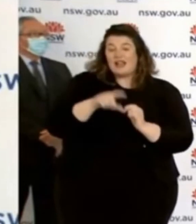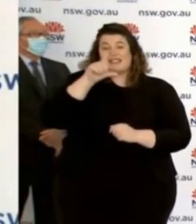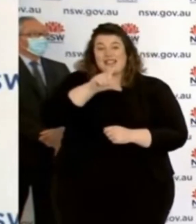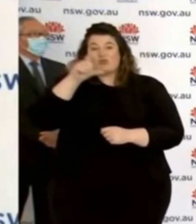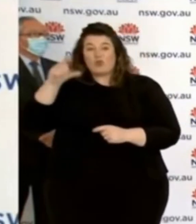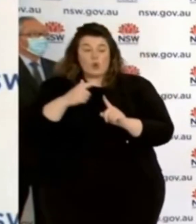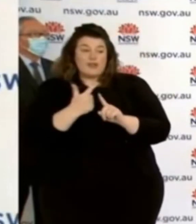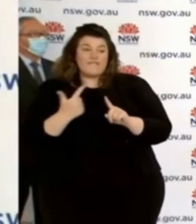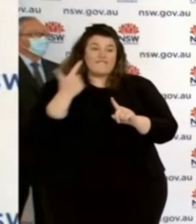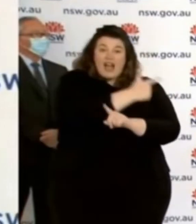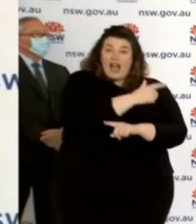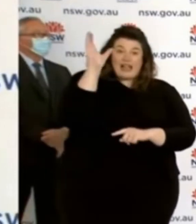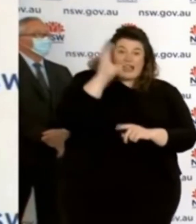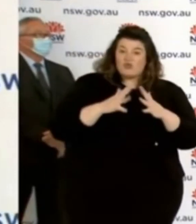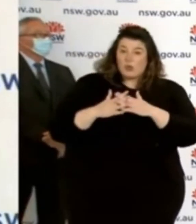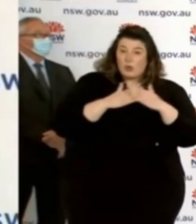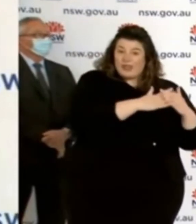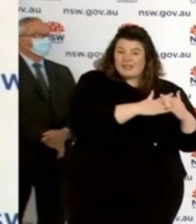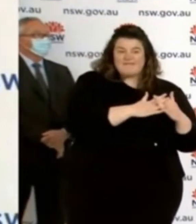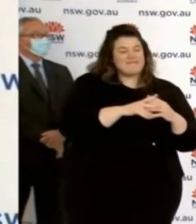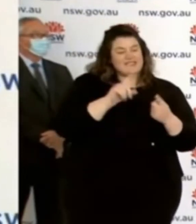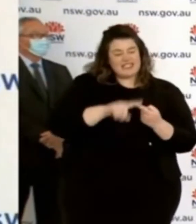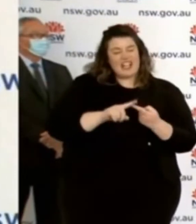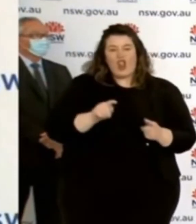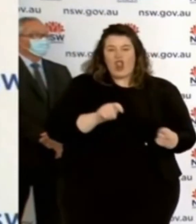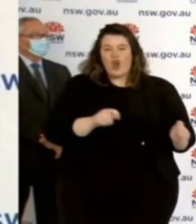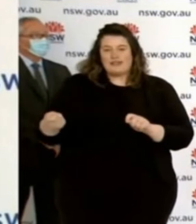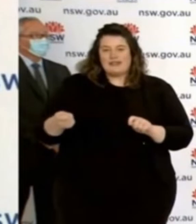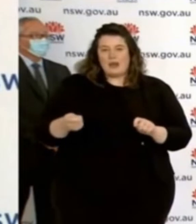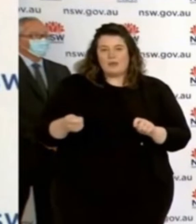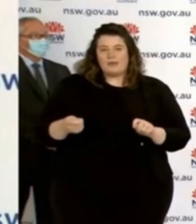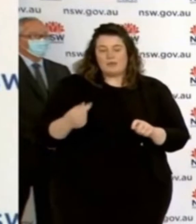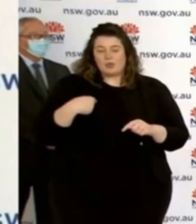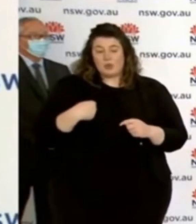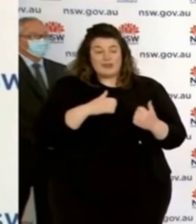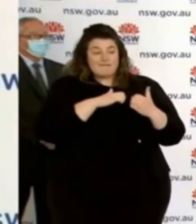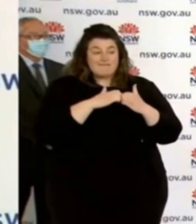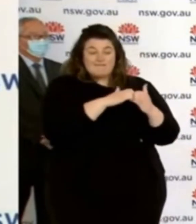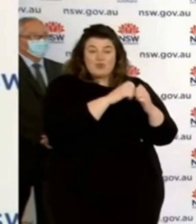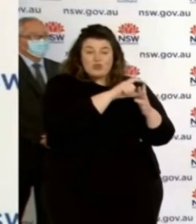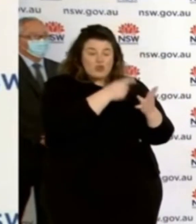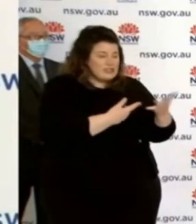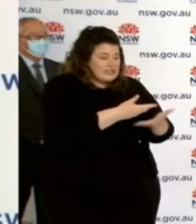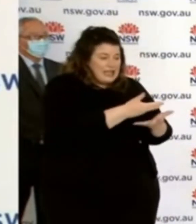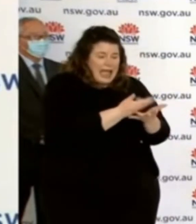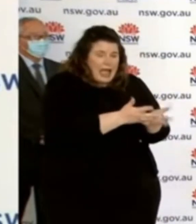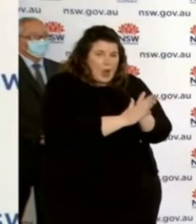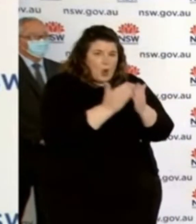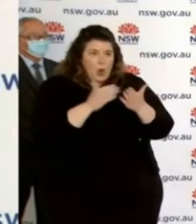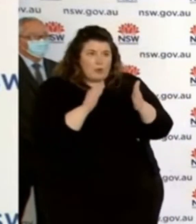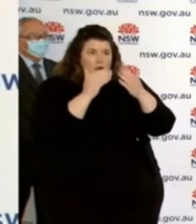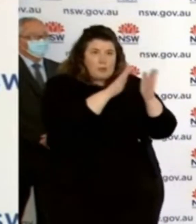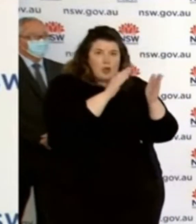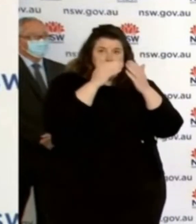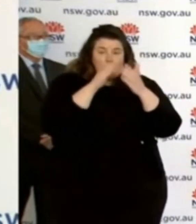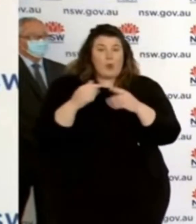today, and that's based on the work that we've done with health, looking at parameters around how you can lift restrictions and open up the regions. It's based